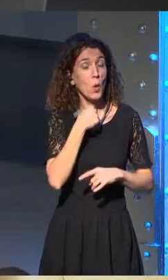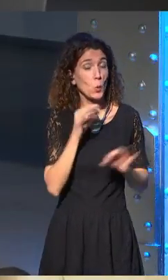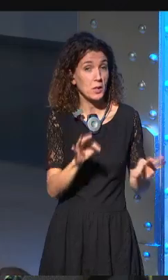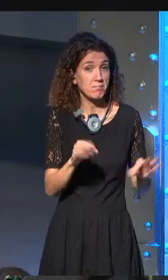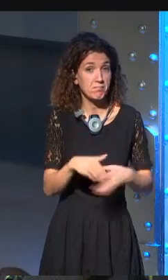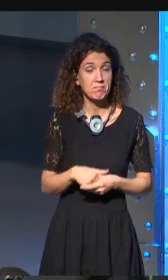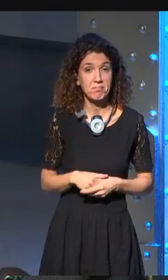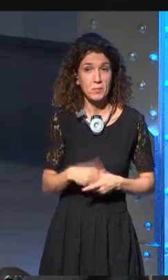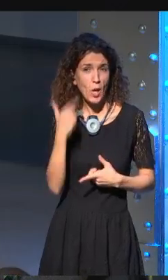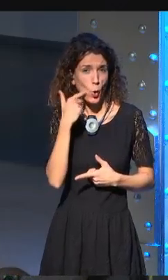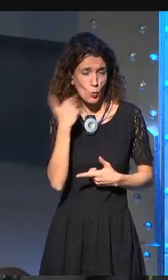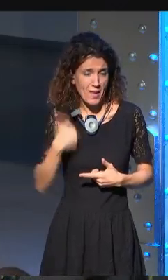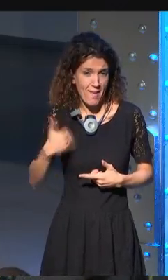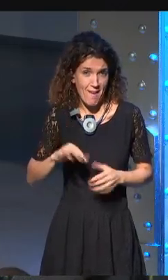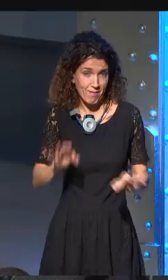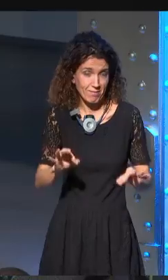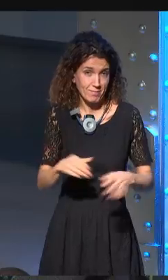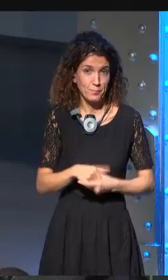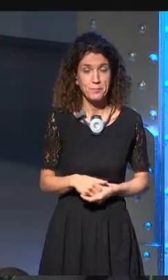I'm used to it.